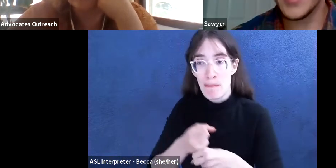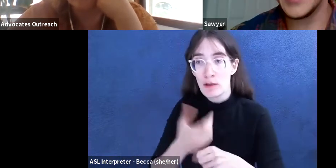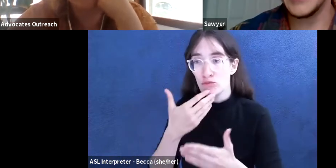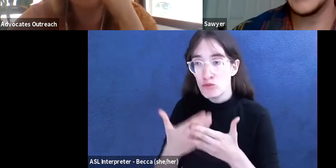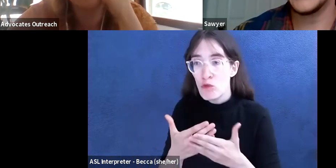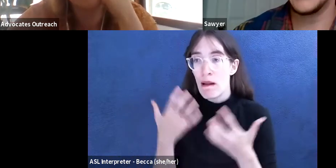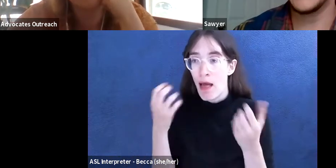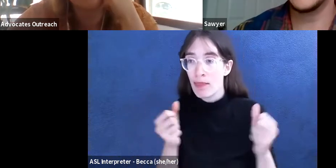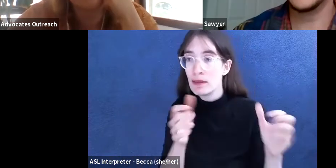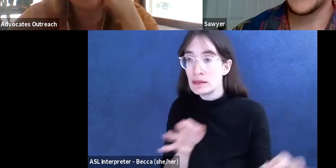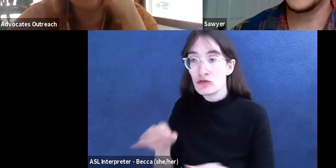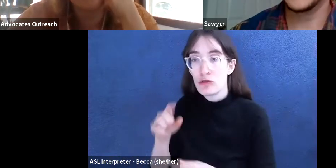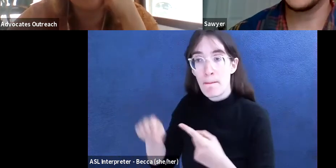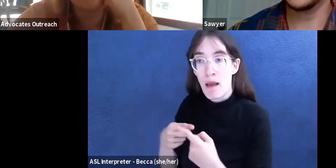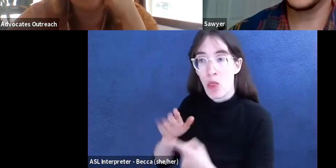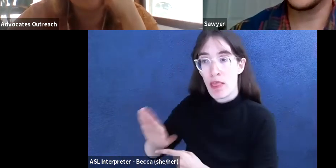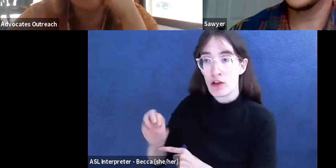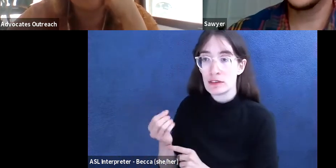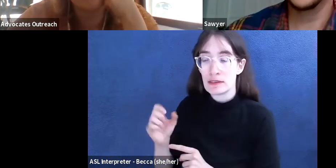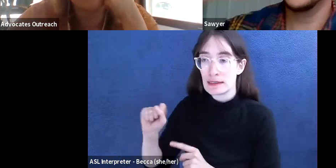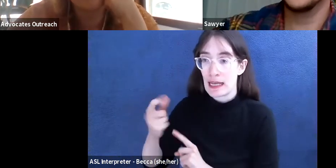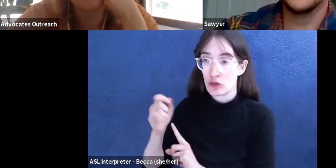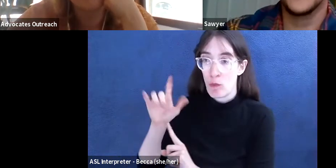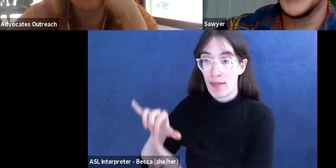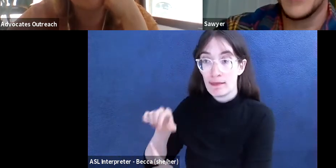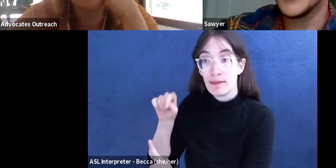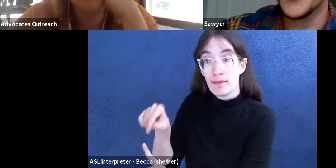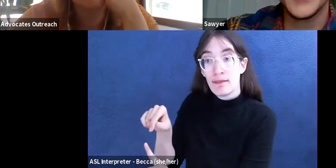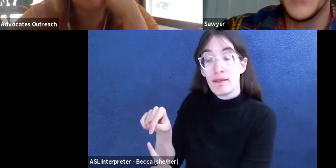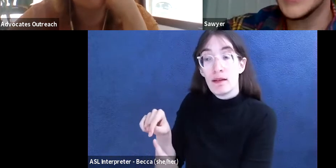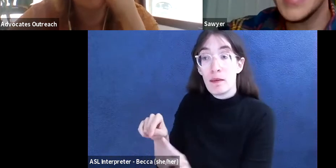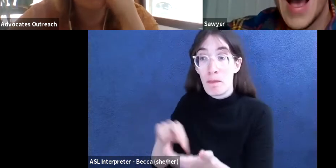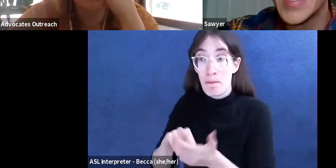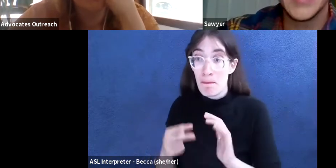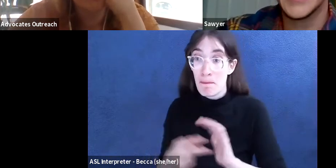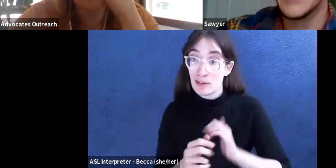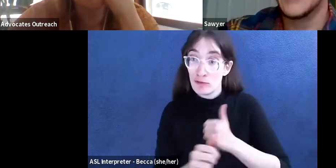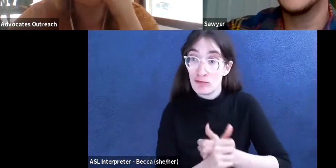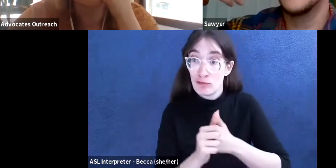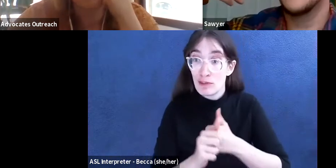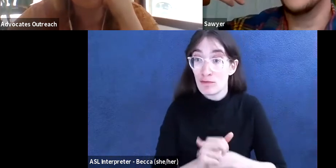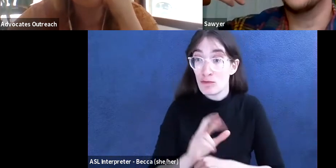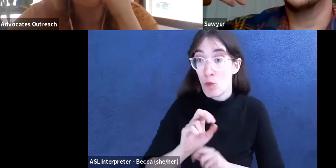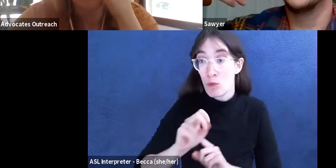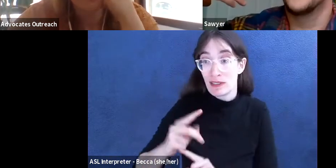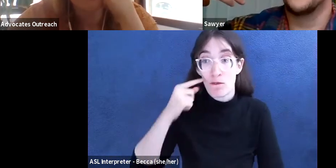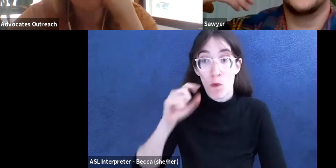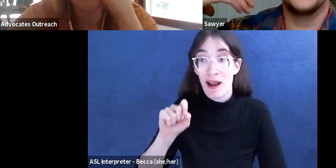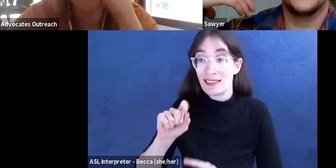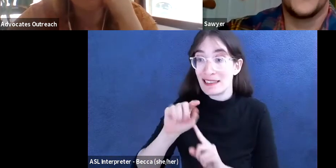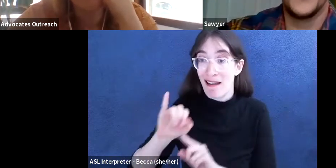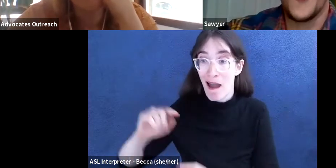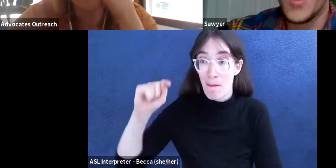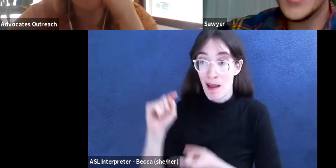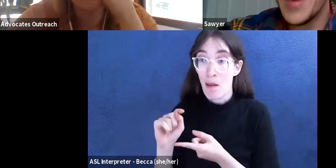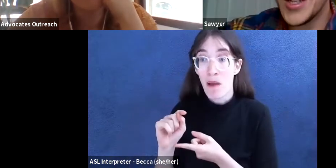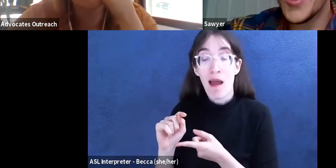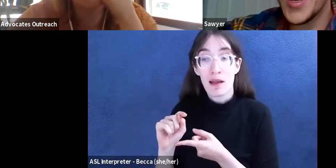What is another great one for puberty and kind of like early teens.